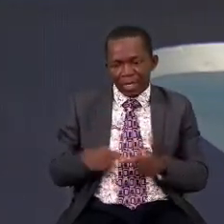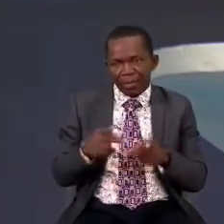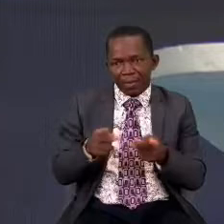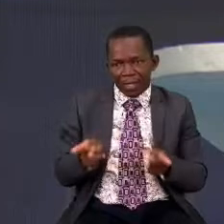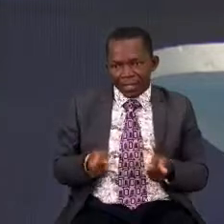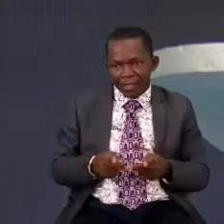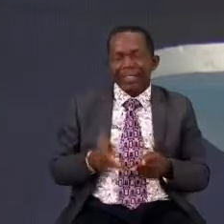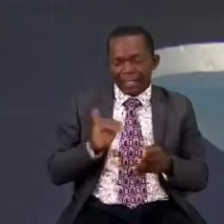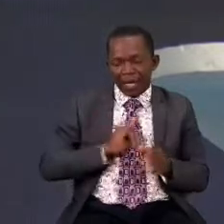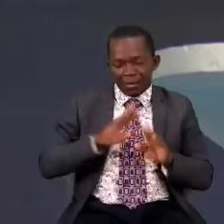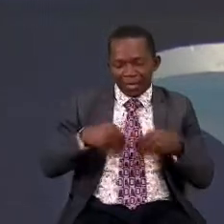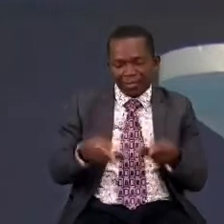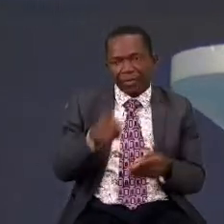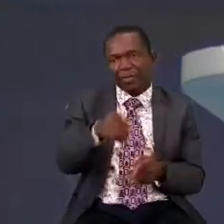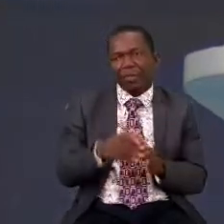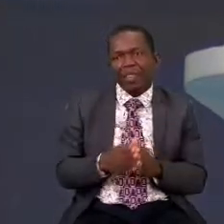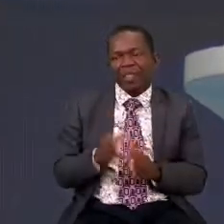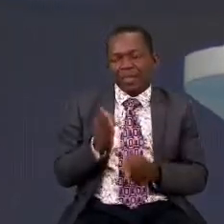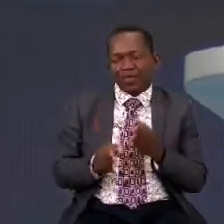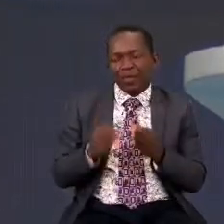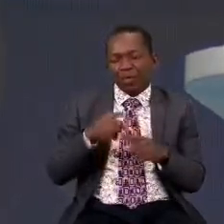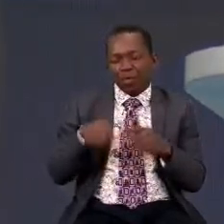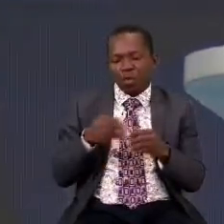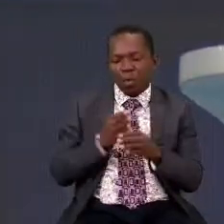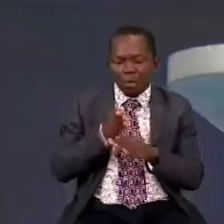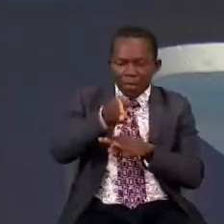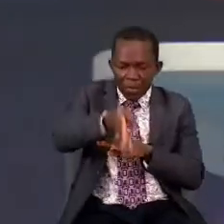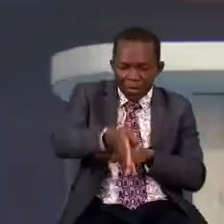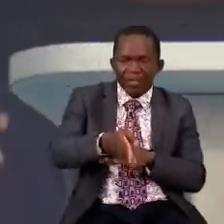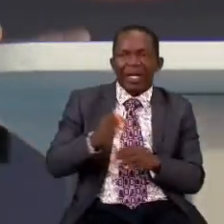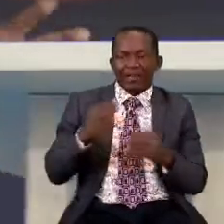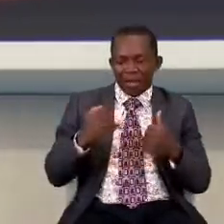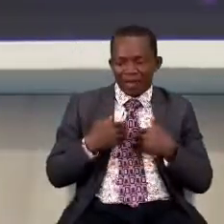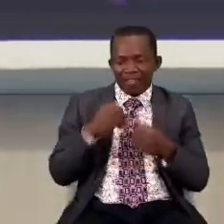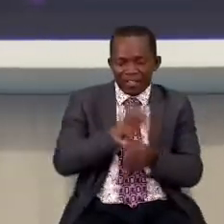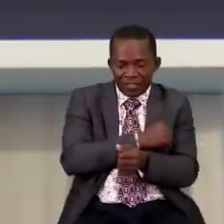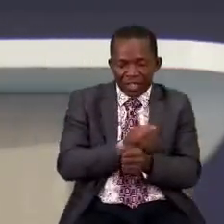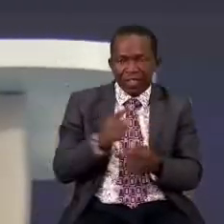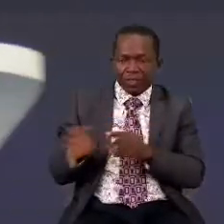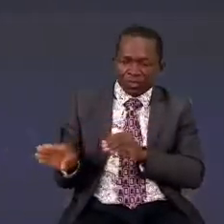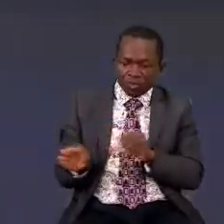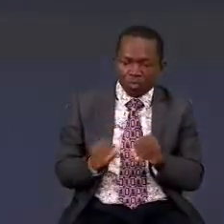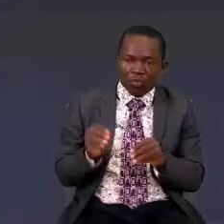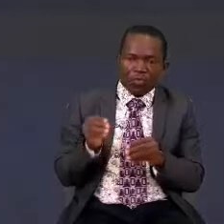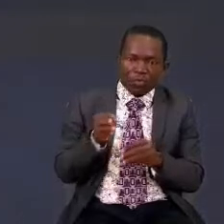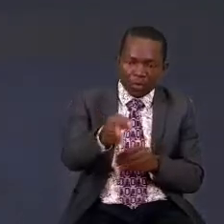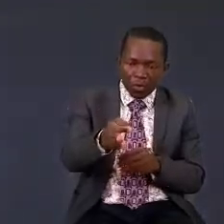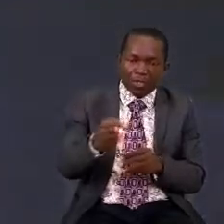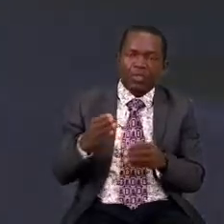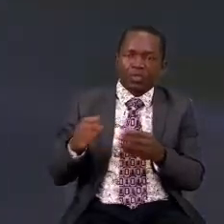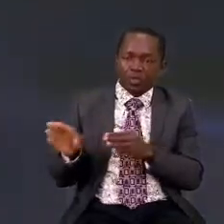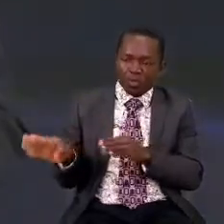and to go beyond the little territory, that's what you have, because every place the sole of your foot